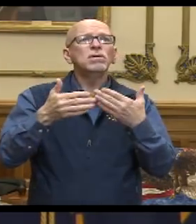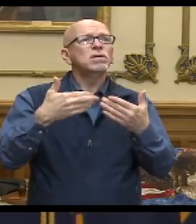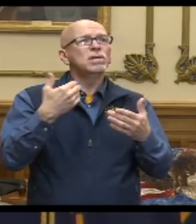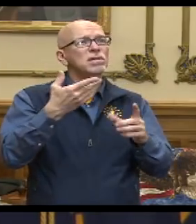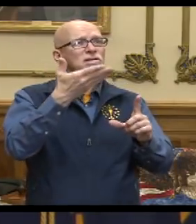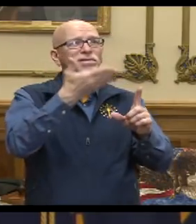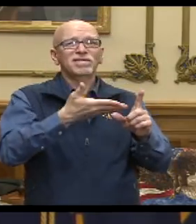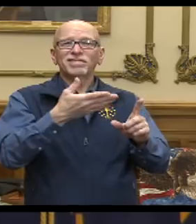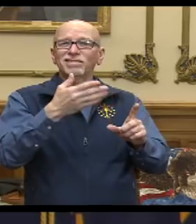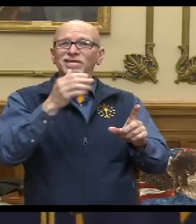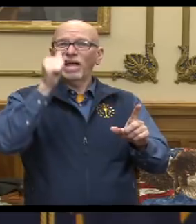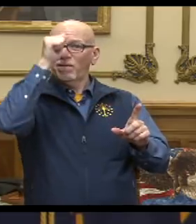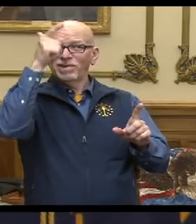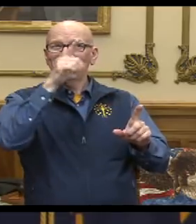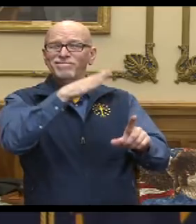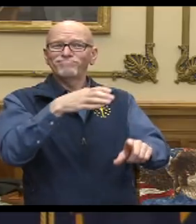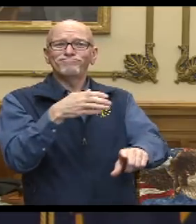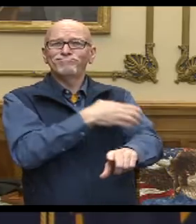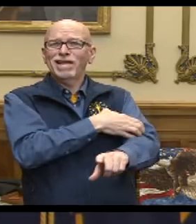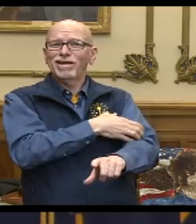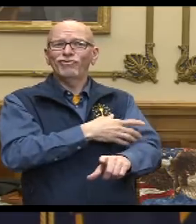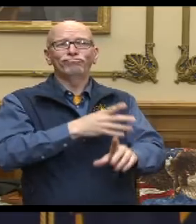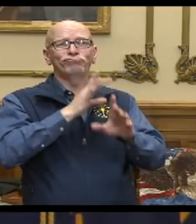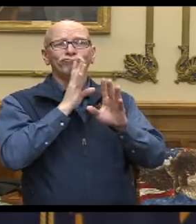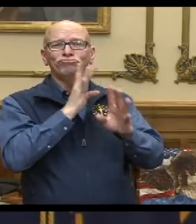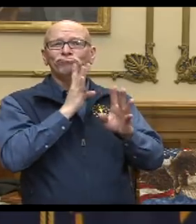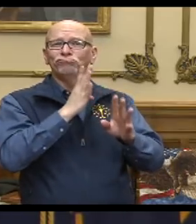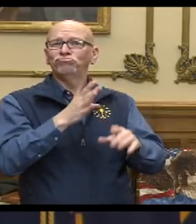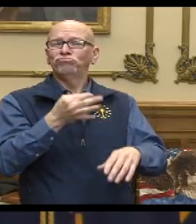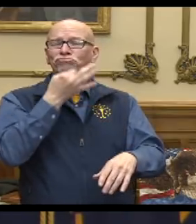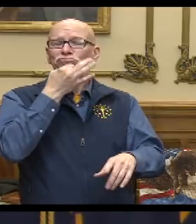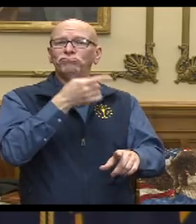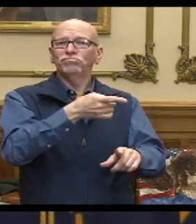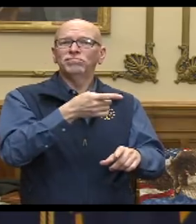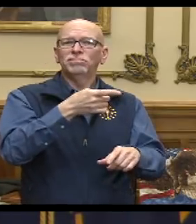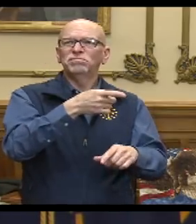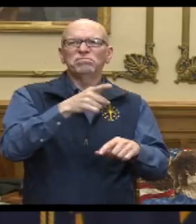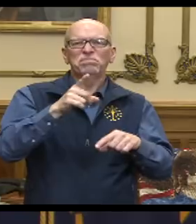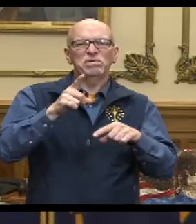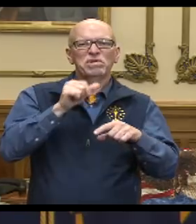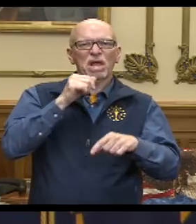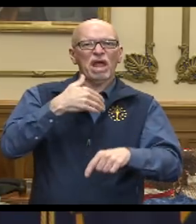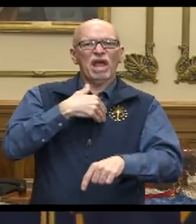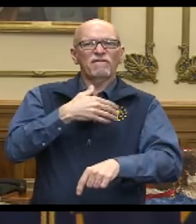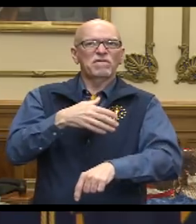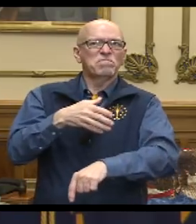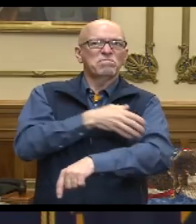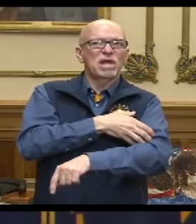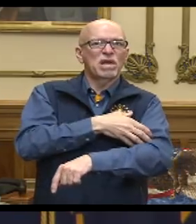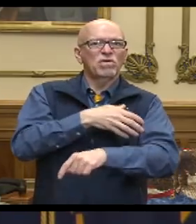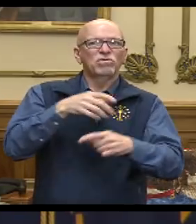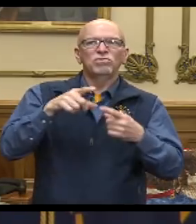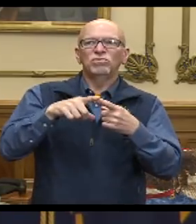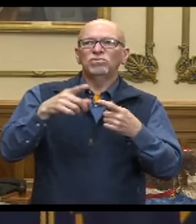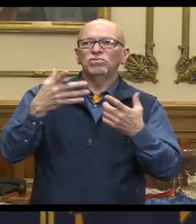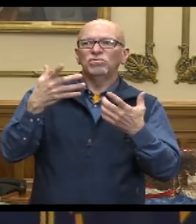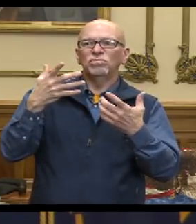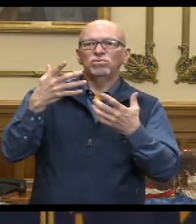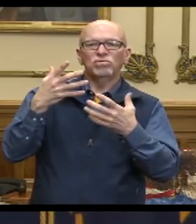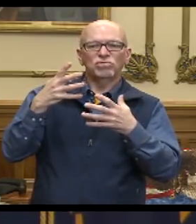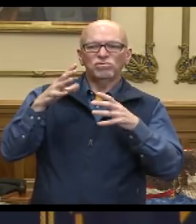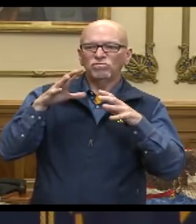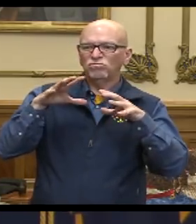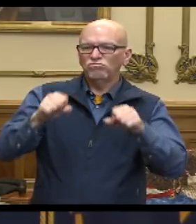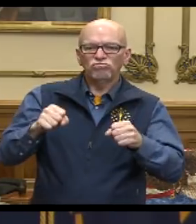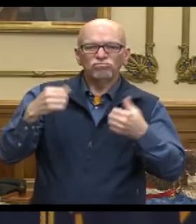of his power and eloquence, had the power to dedicate, consecrate, or hallow that sacred